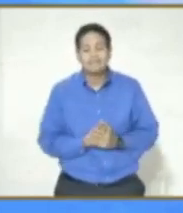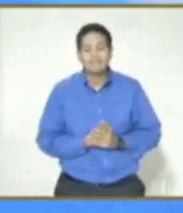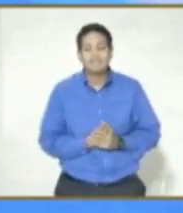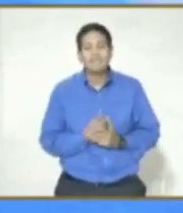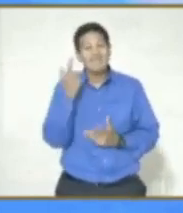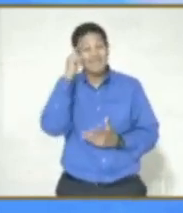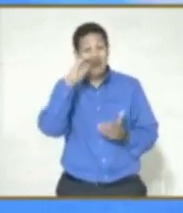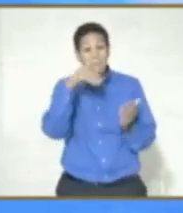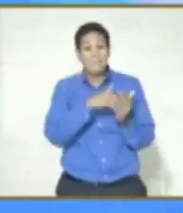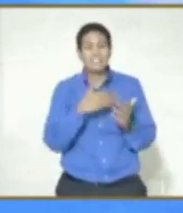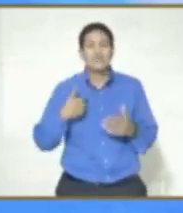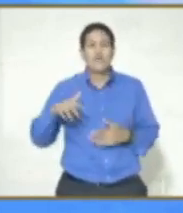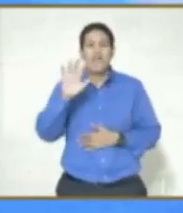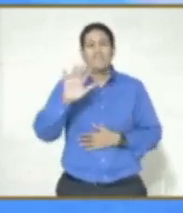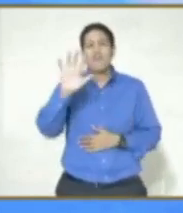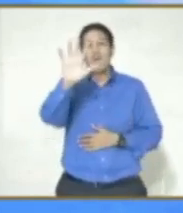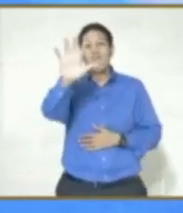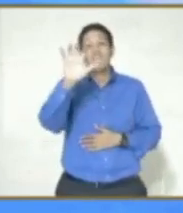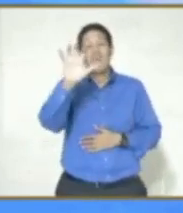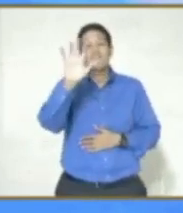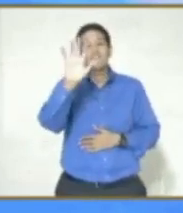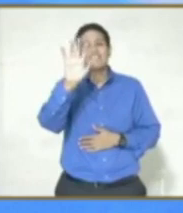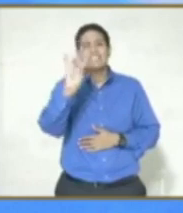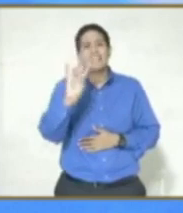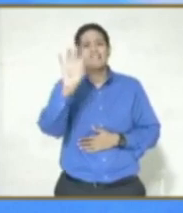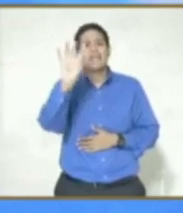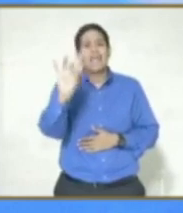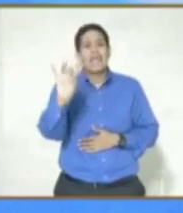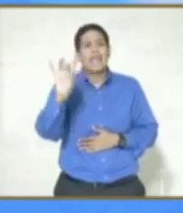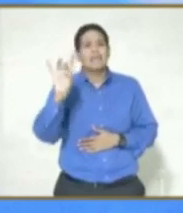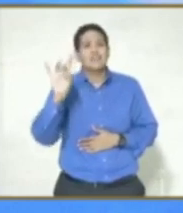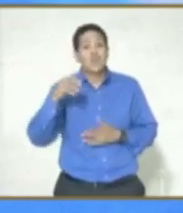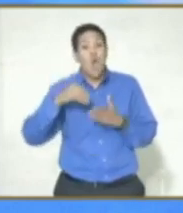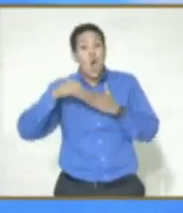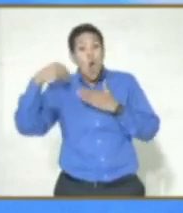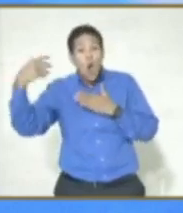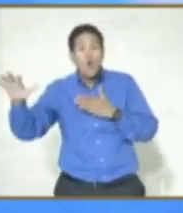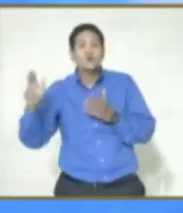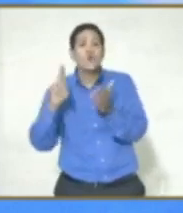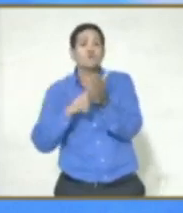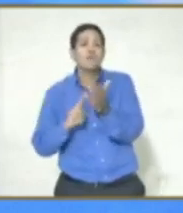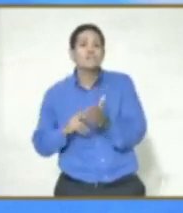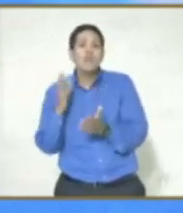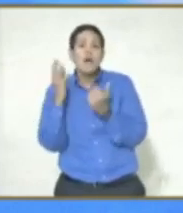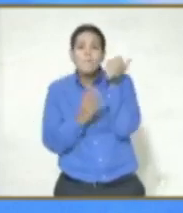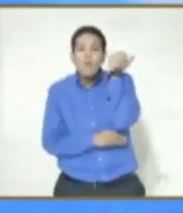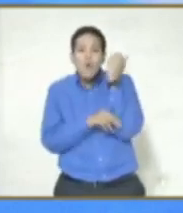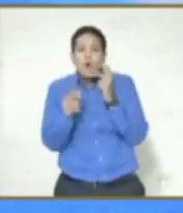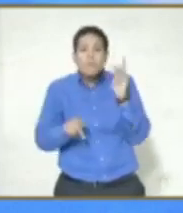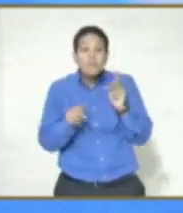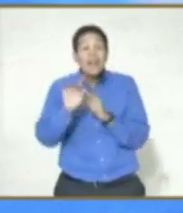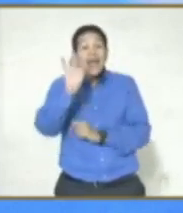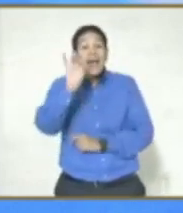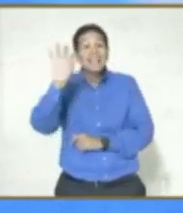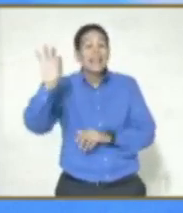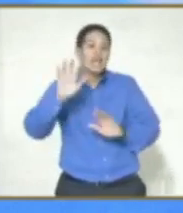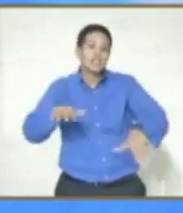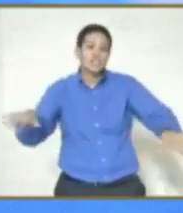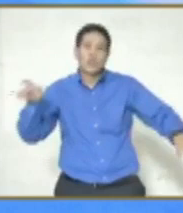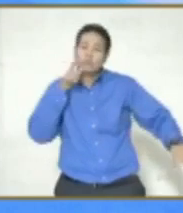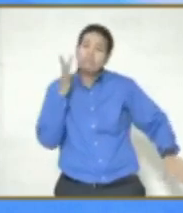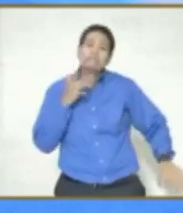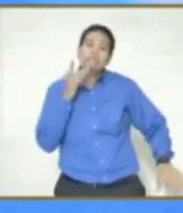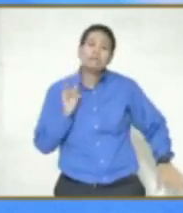have just about 578 outdoor registered poor persons and 89 children.